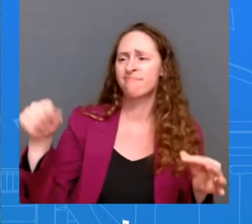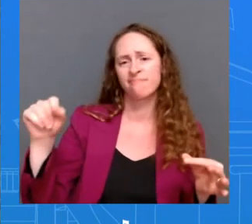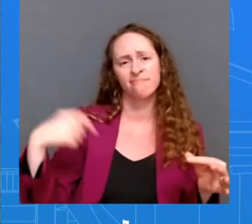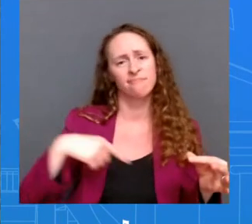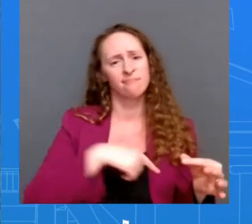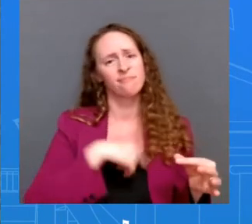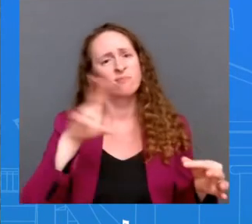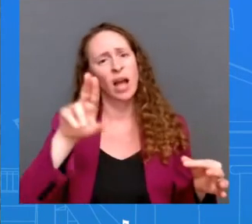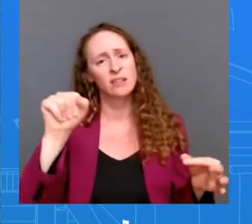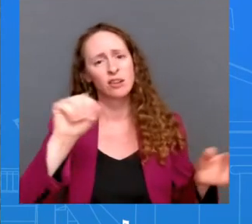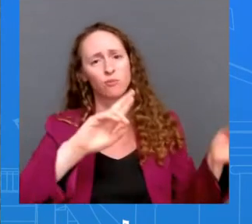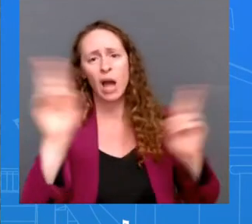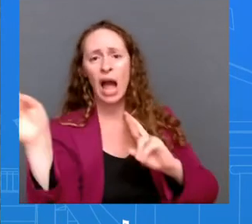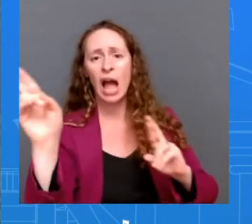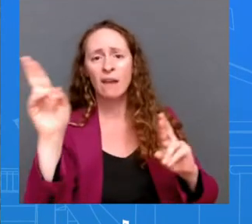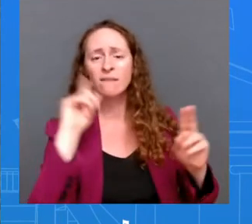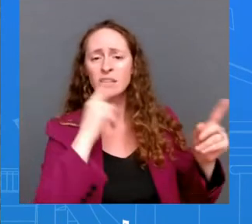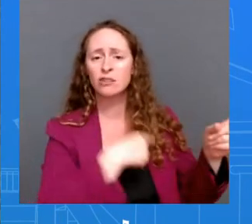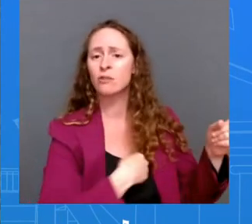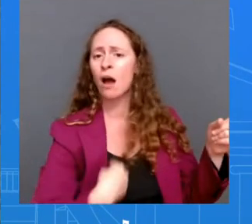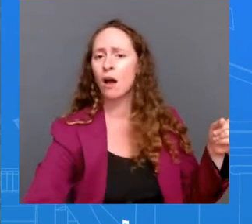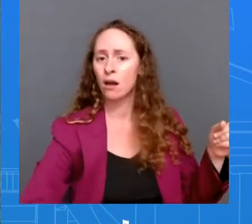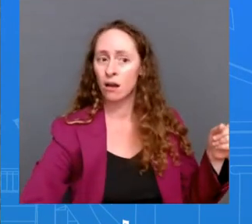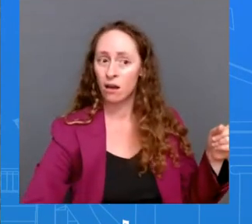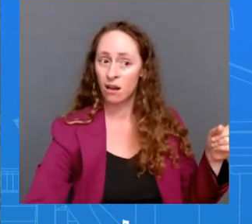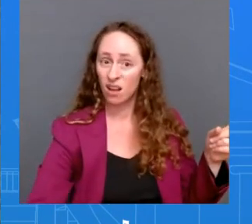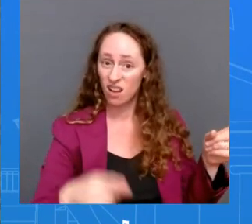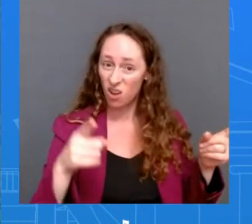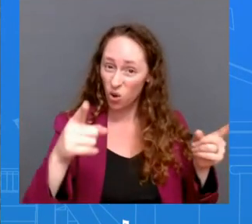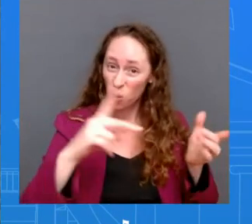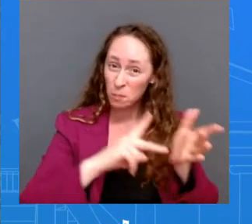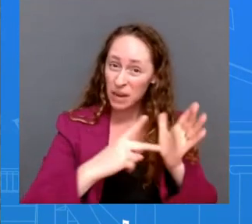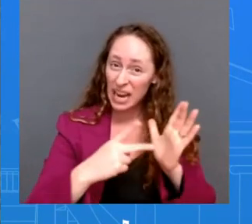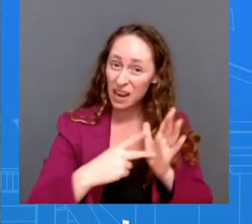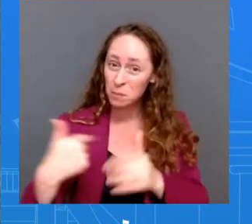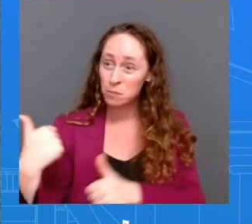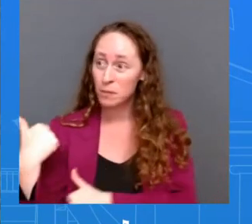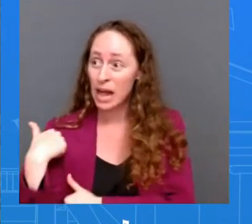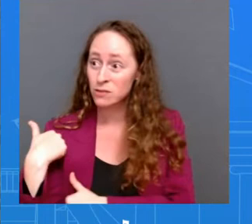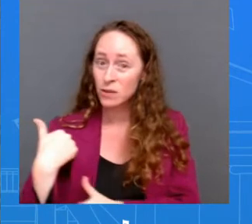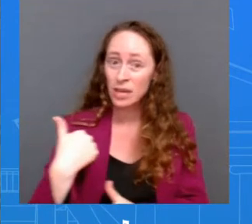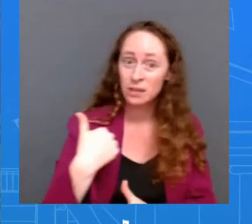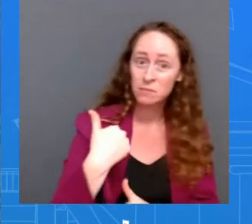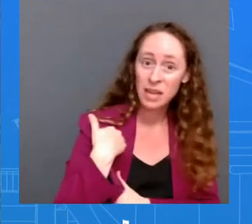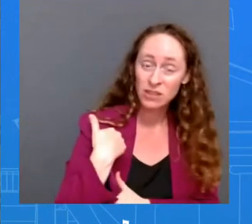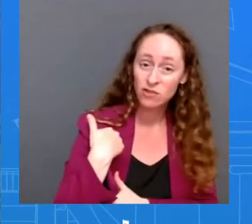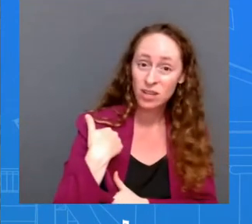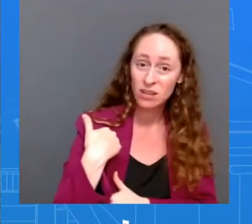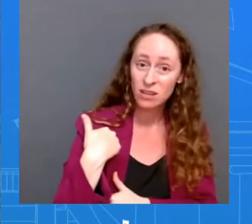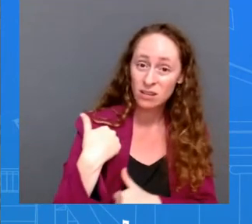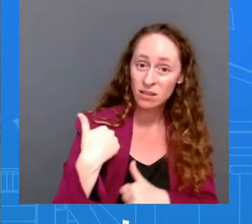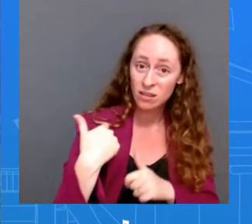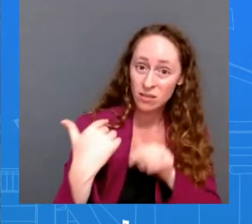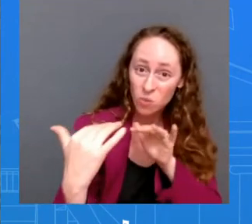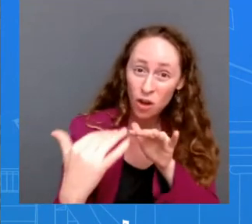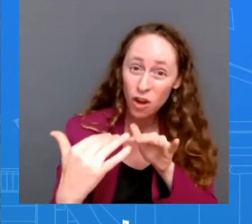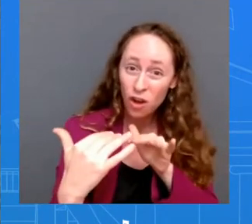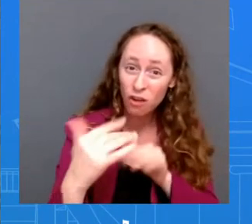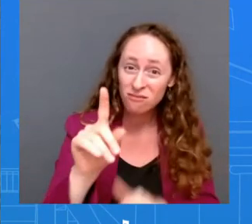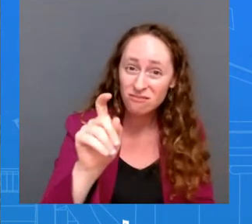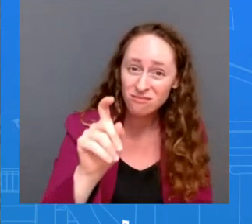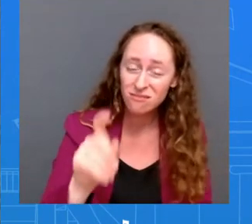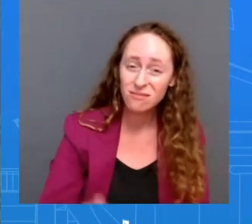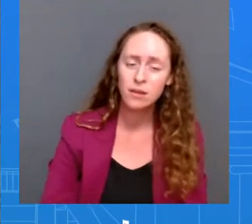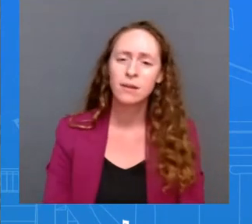saying we are prepared for what China may do, and I think it probably wouldn't be a good idea to go